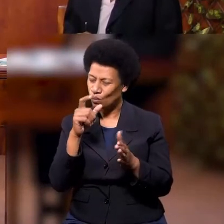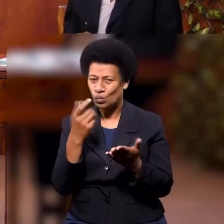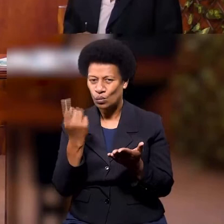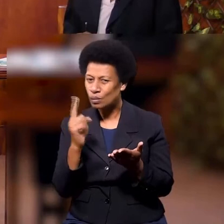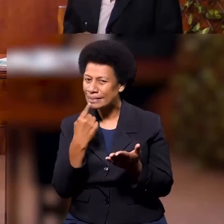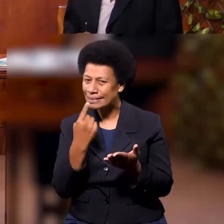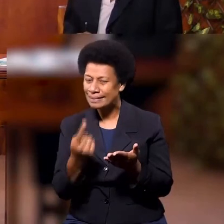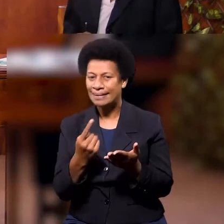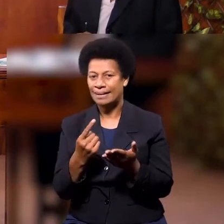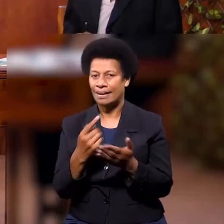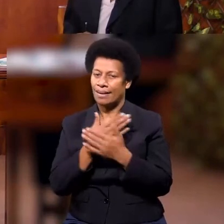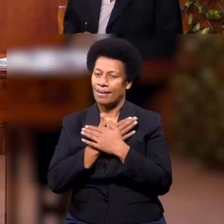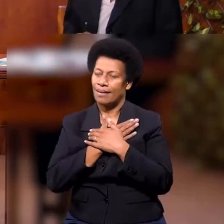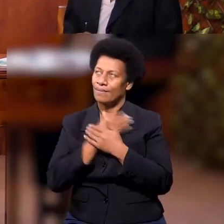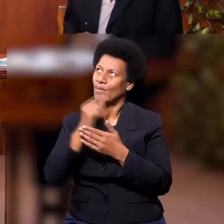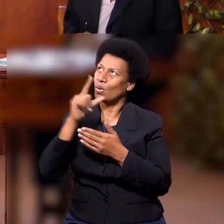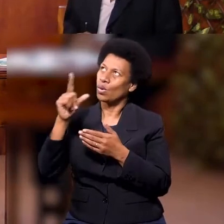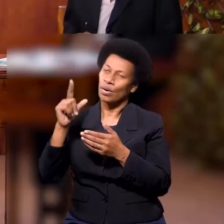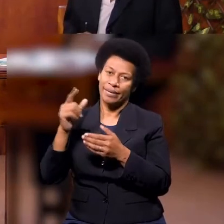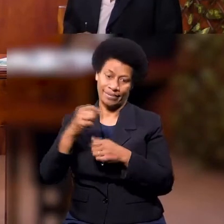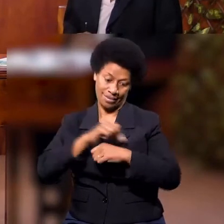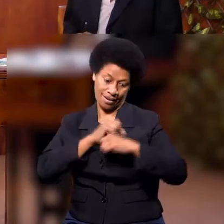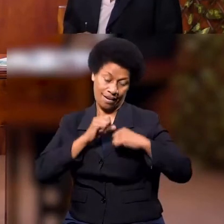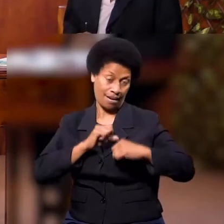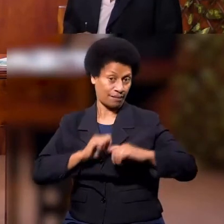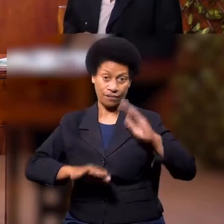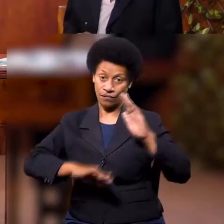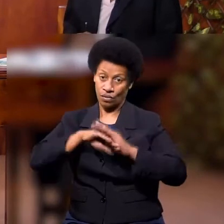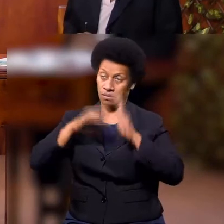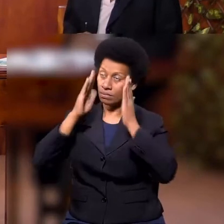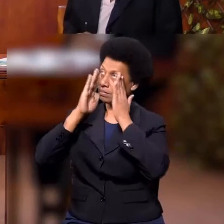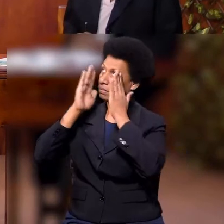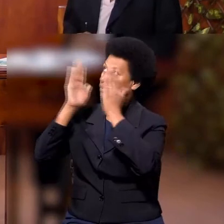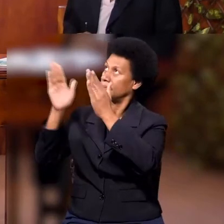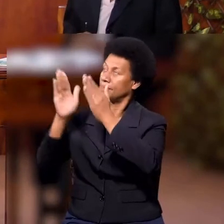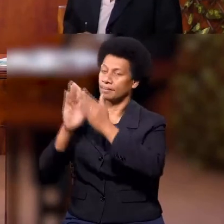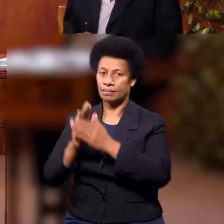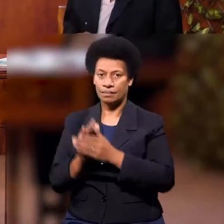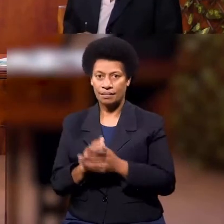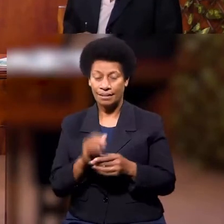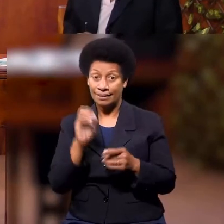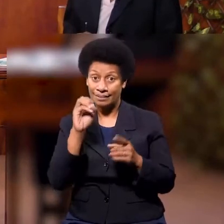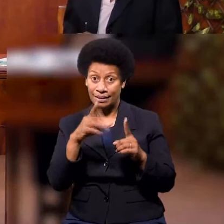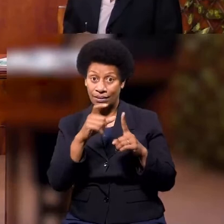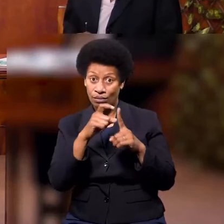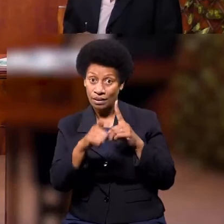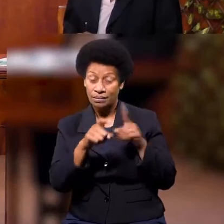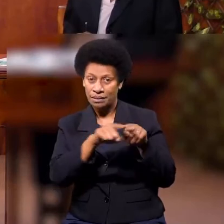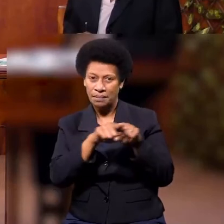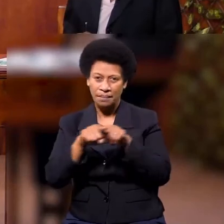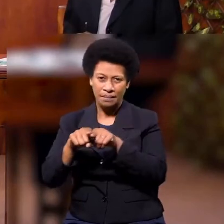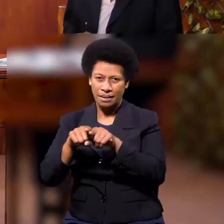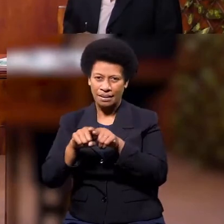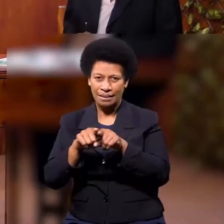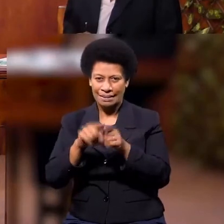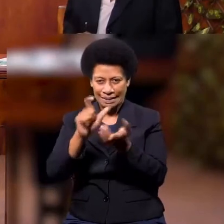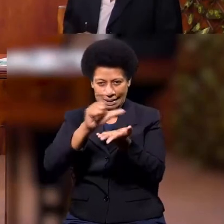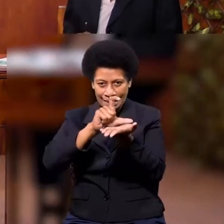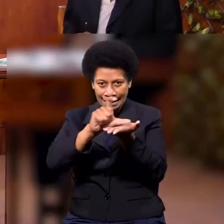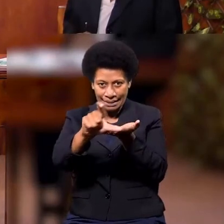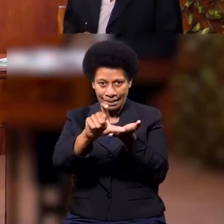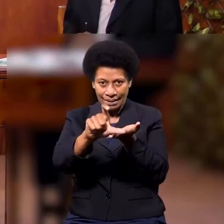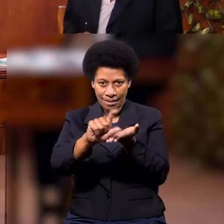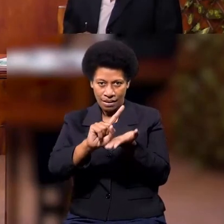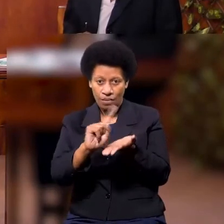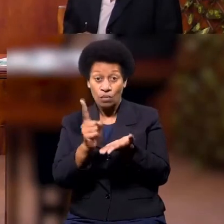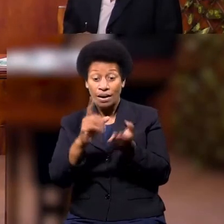the Lord our God with all our hearts. Yes, the thing is, I believe the Ten Commandments clearly outlines the broad application